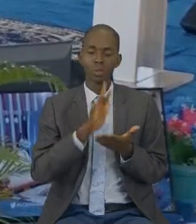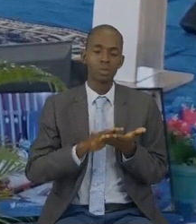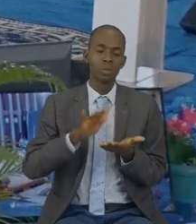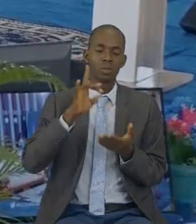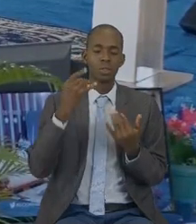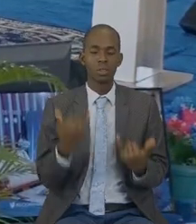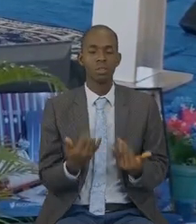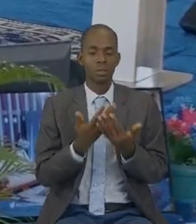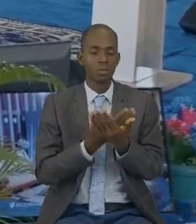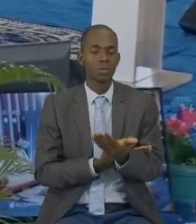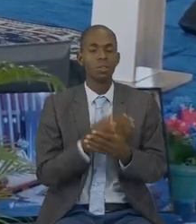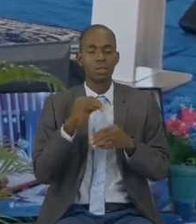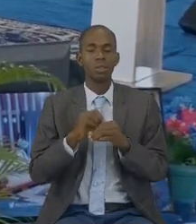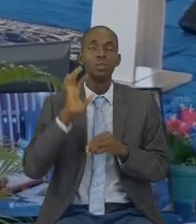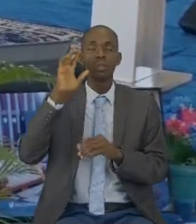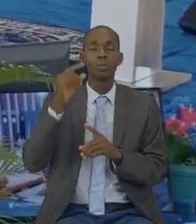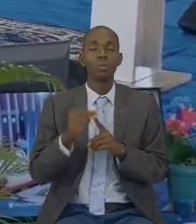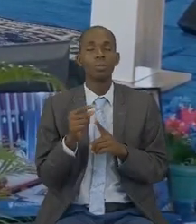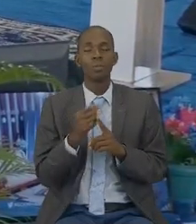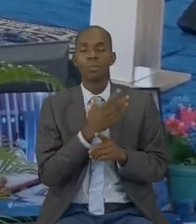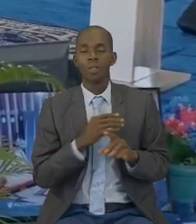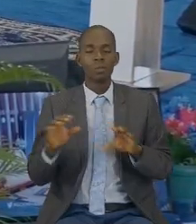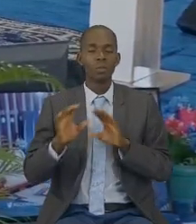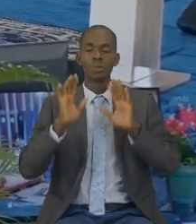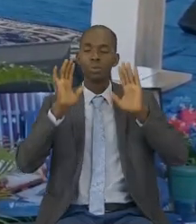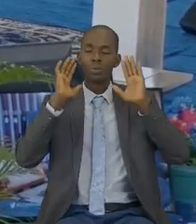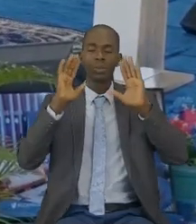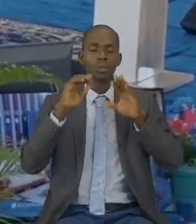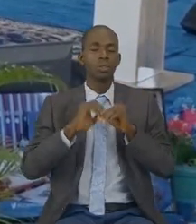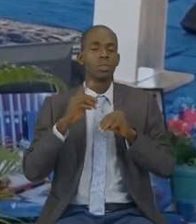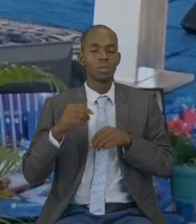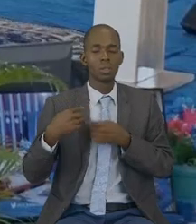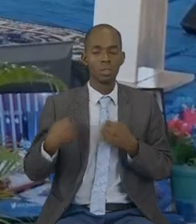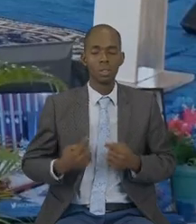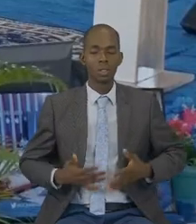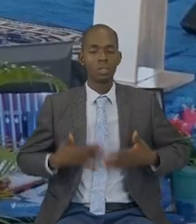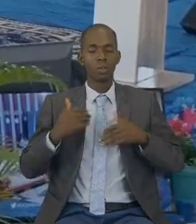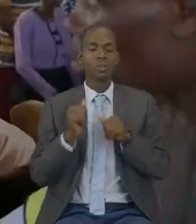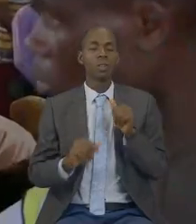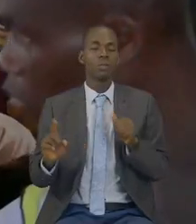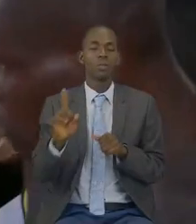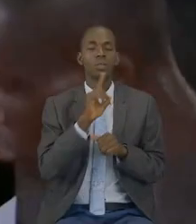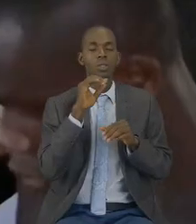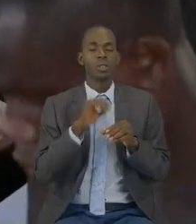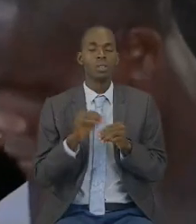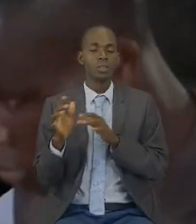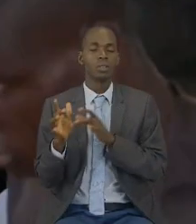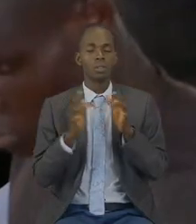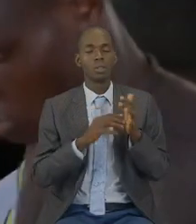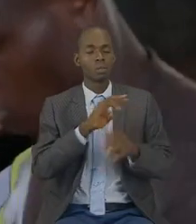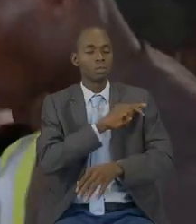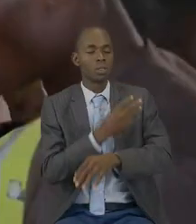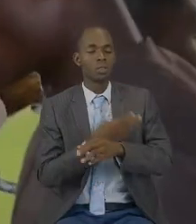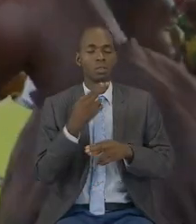this morning in your word, and do wonders in the heart and the life of everyone. In Jesus'